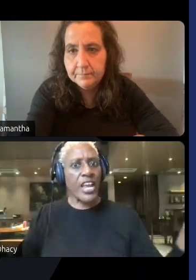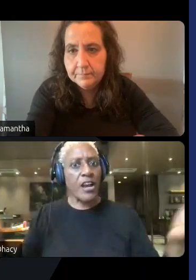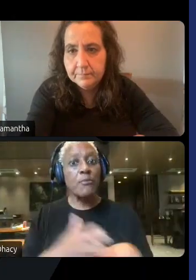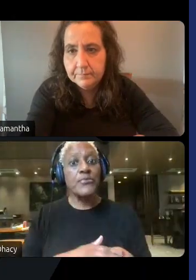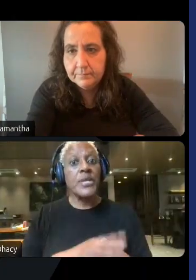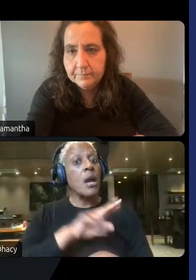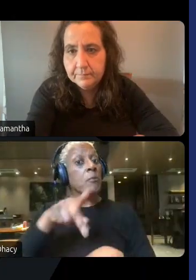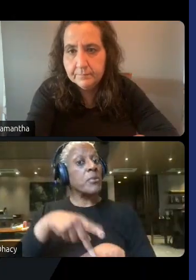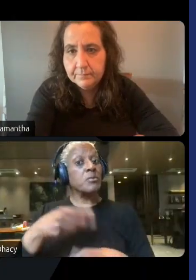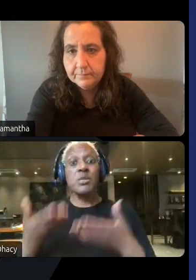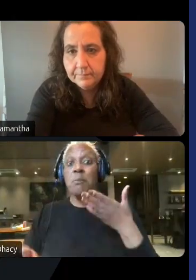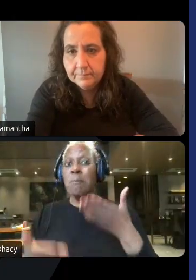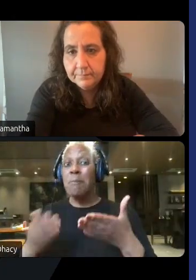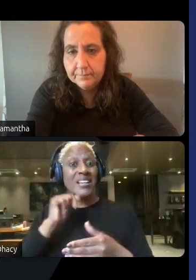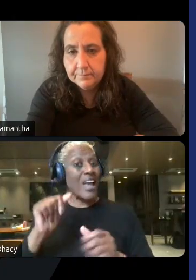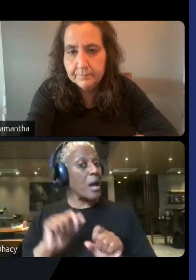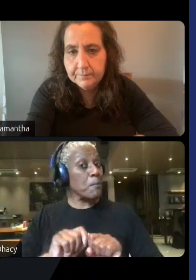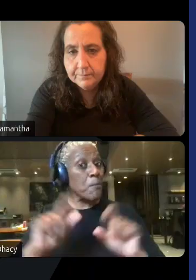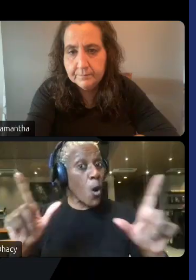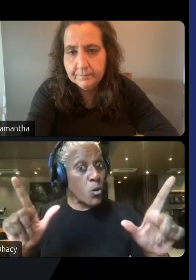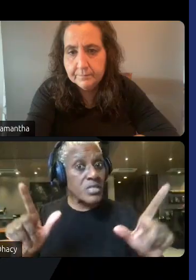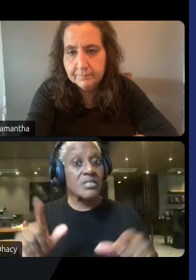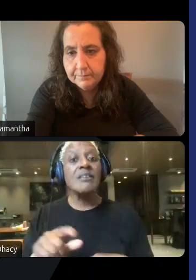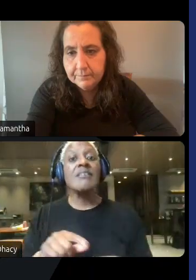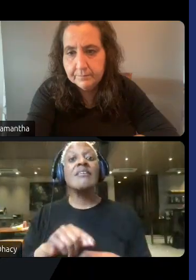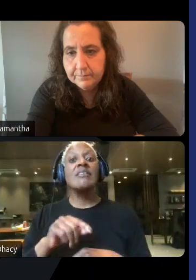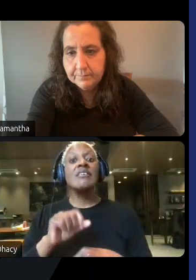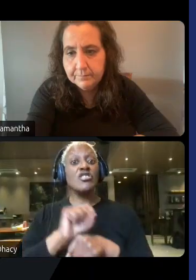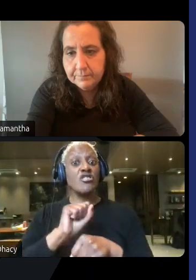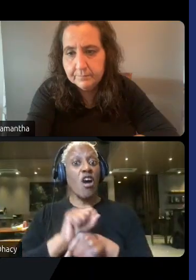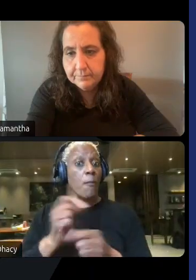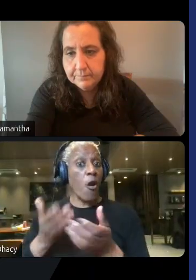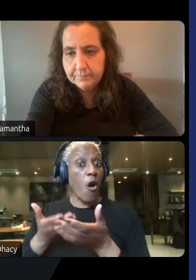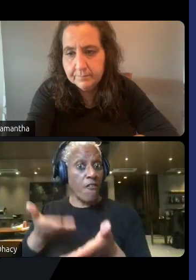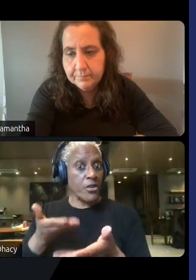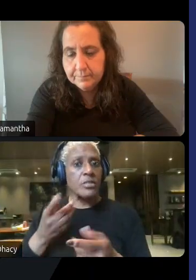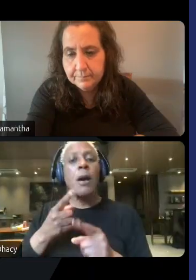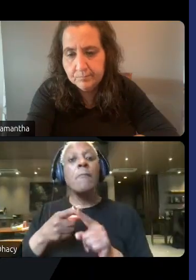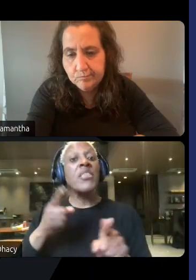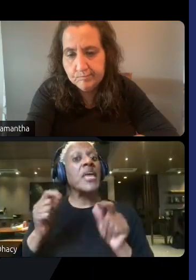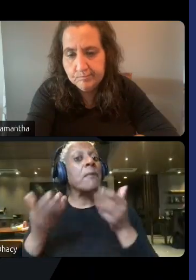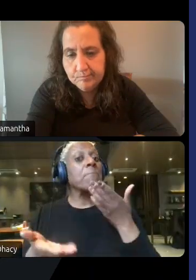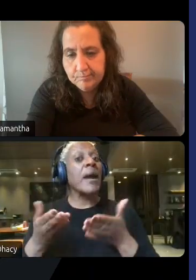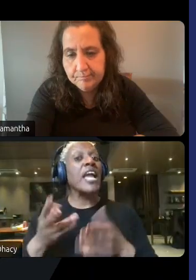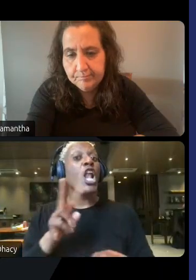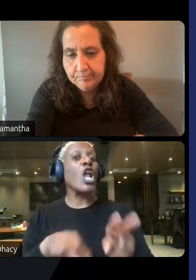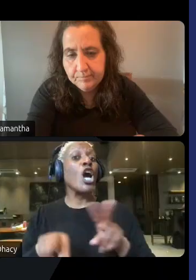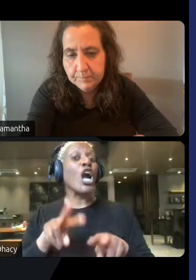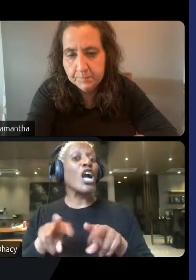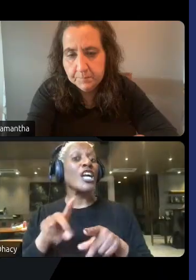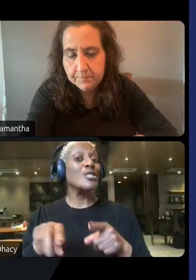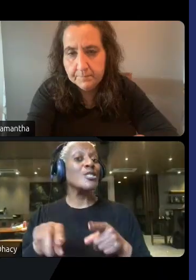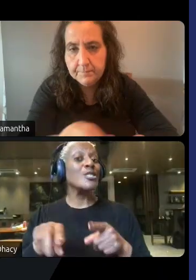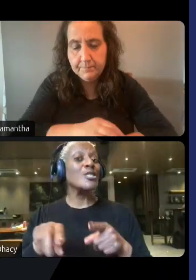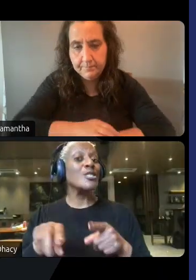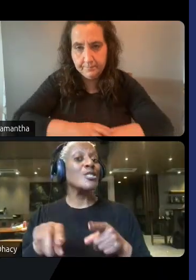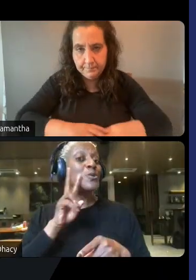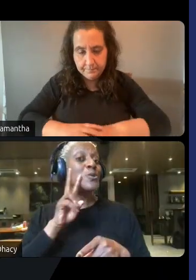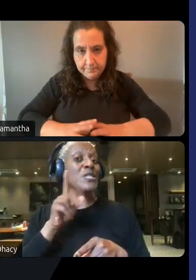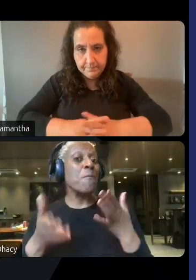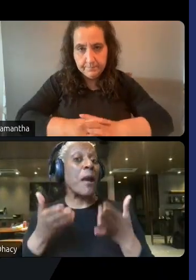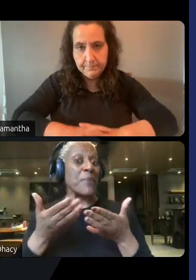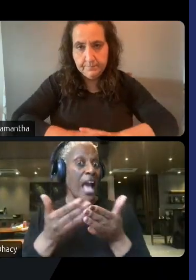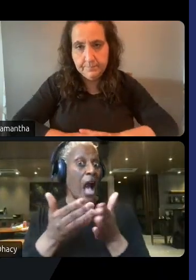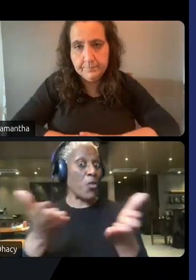not post positions, but they could be reviewing resumes to see which candidates can be a good fit for